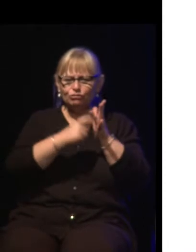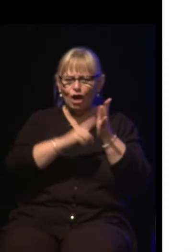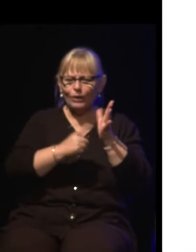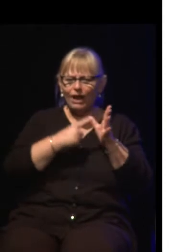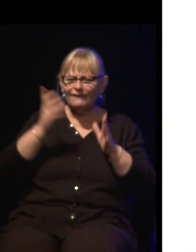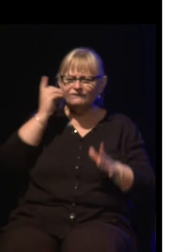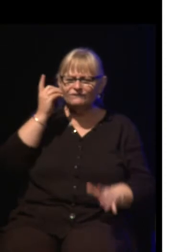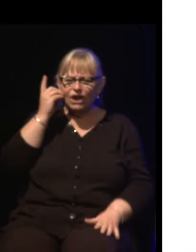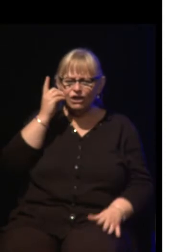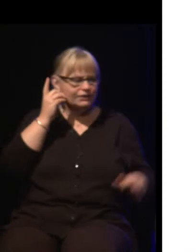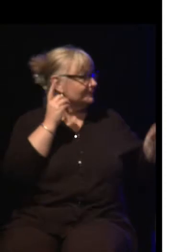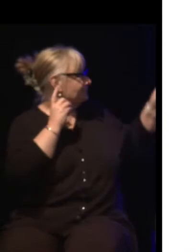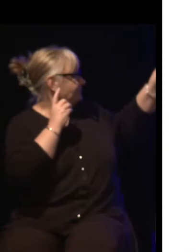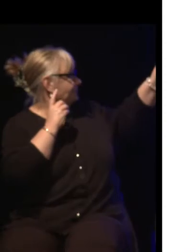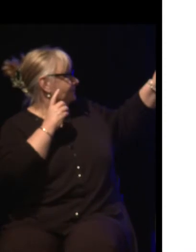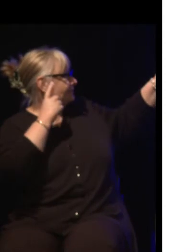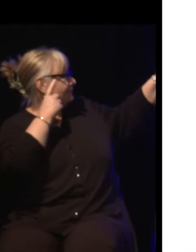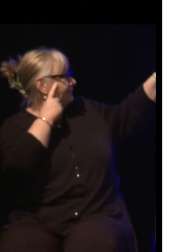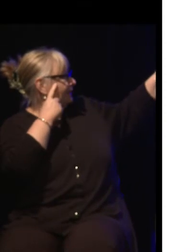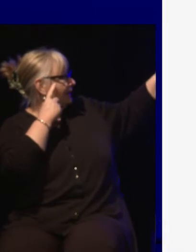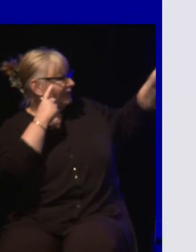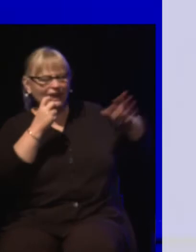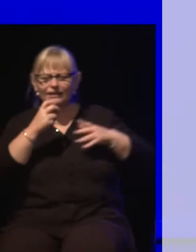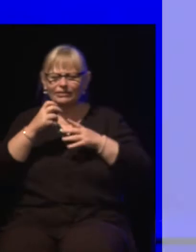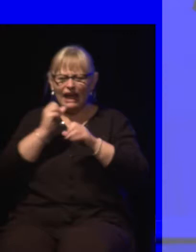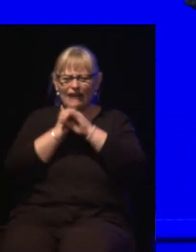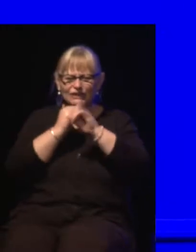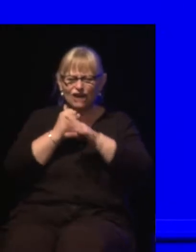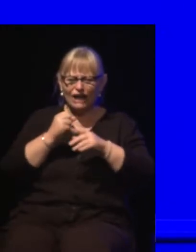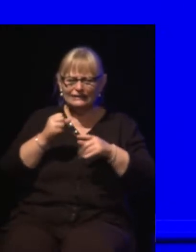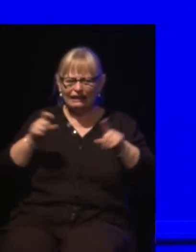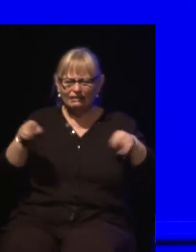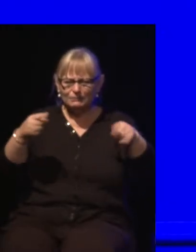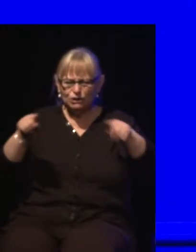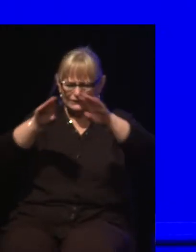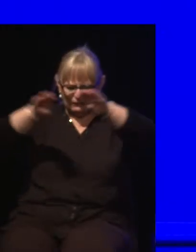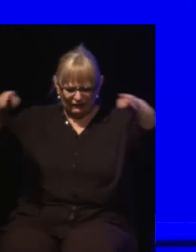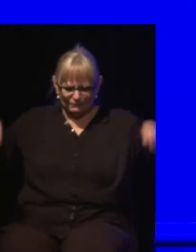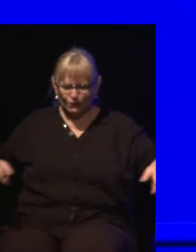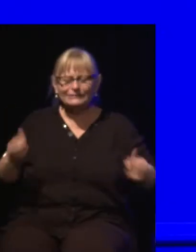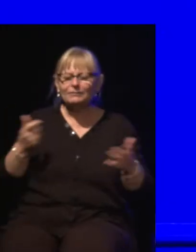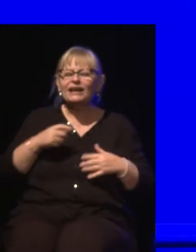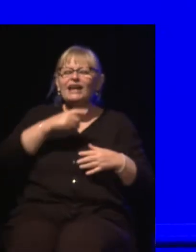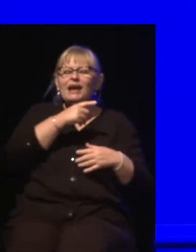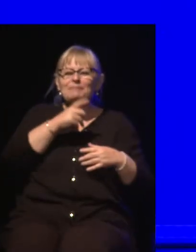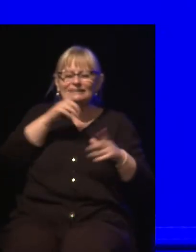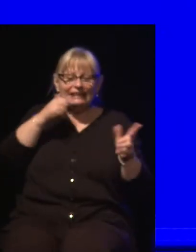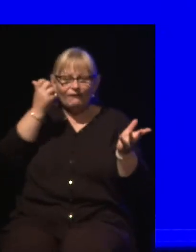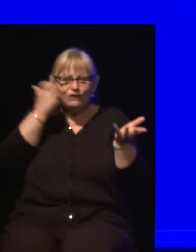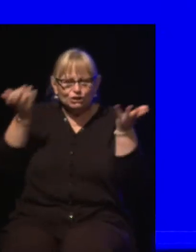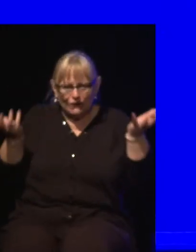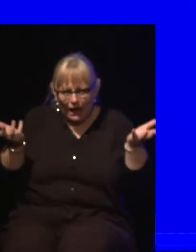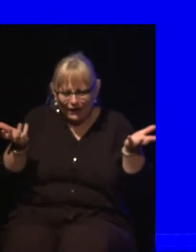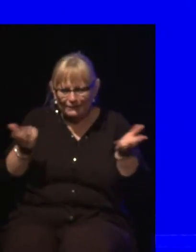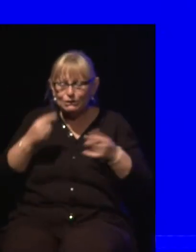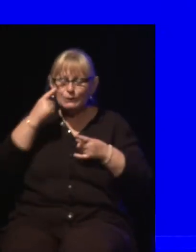I think they were advertising that ugly stereo cabinet in the back, but the picture itself is pretty cool. And then you'd